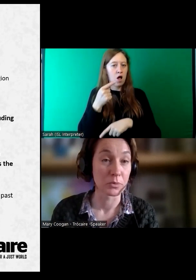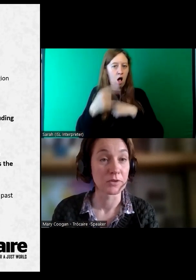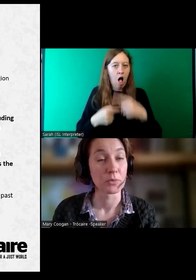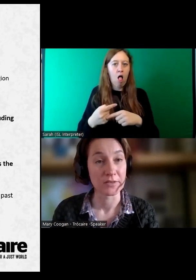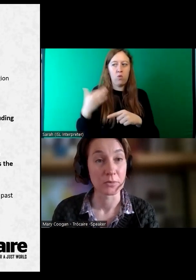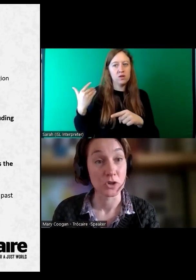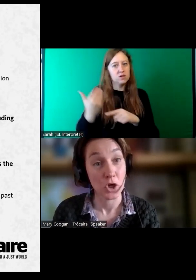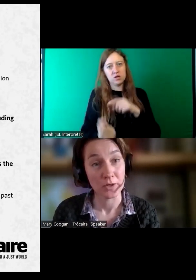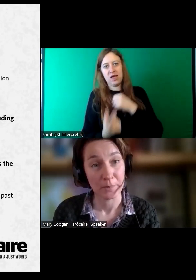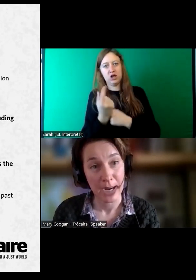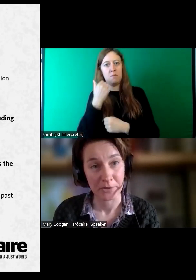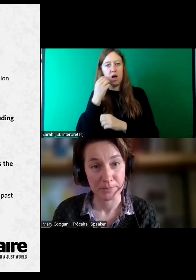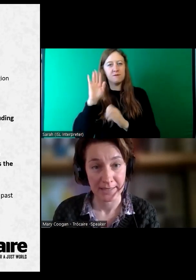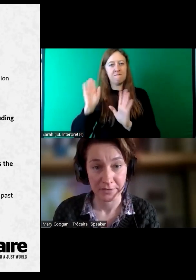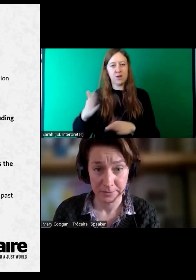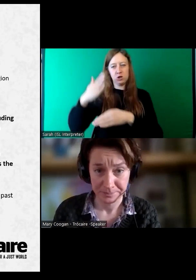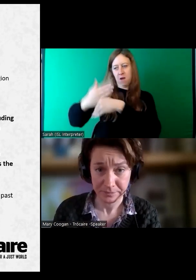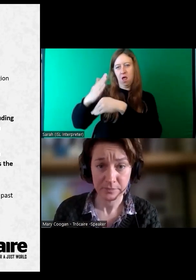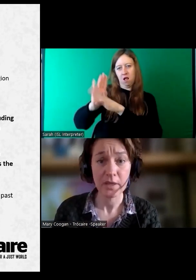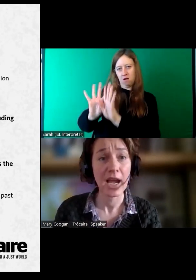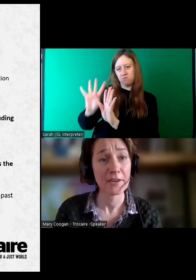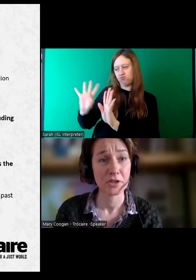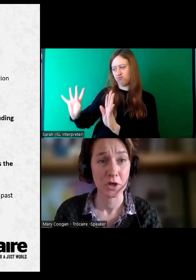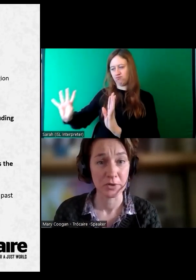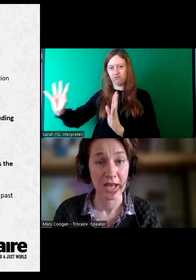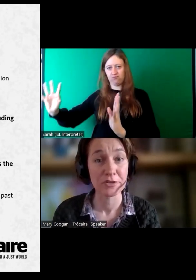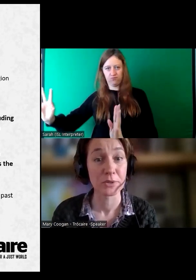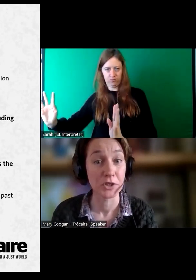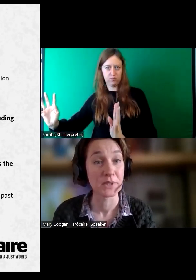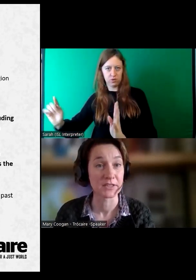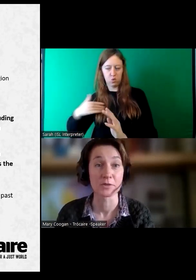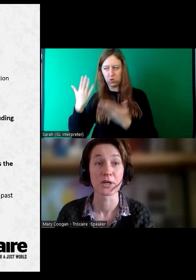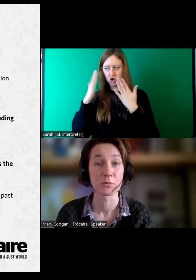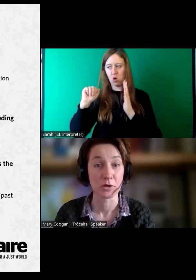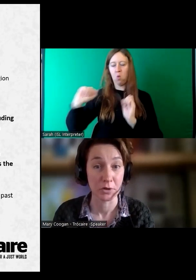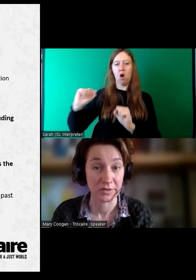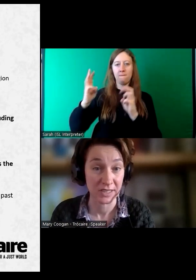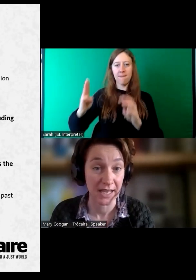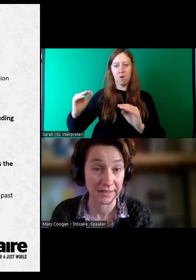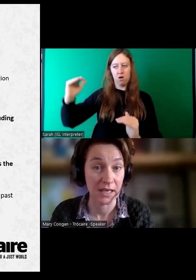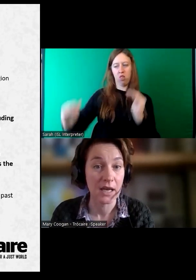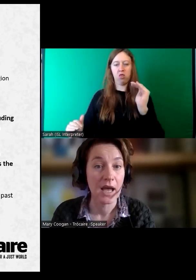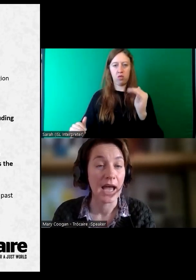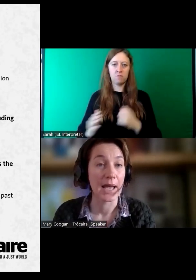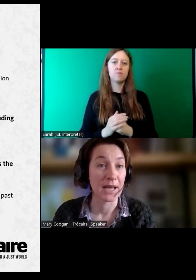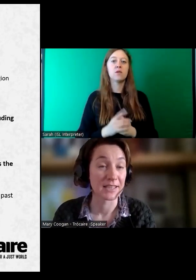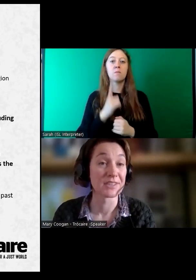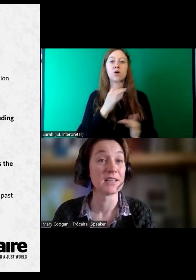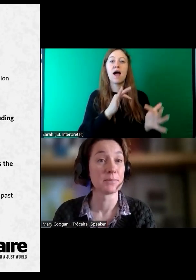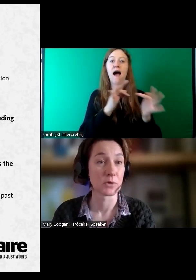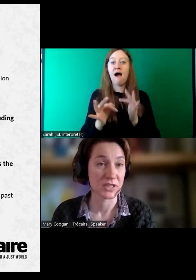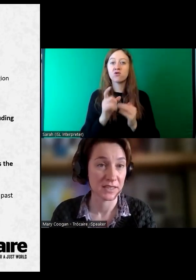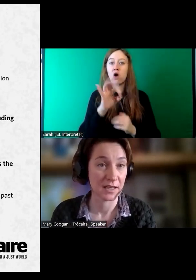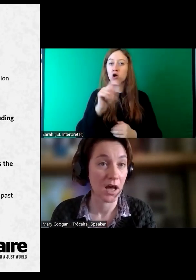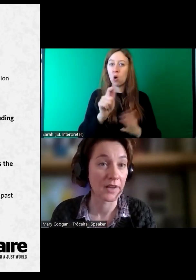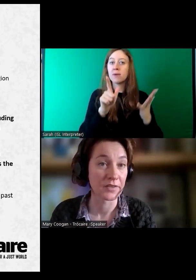and was one of the ways that we could show that power imbalance. After October 7th, we knew we needed to bring more focus to Gaza and give a little